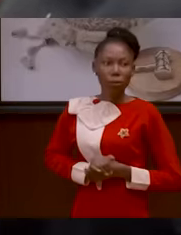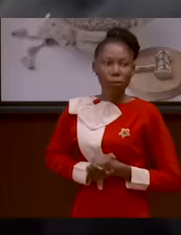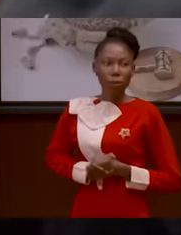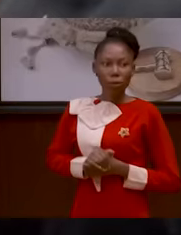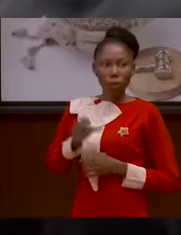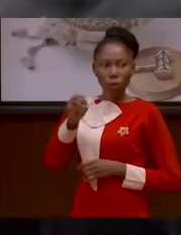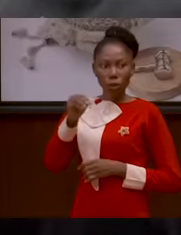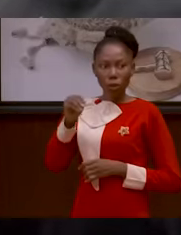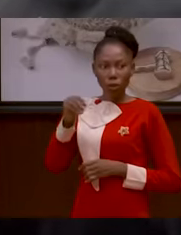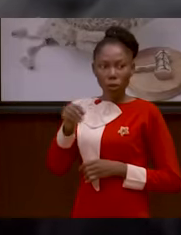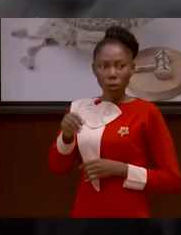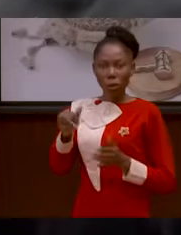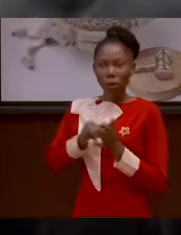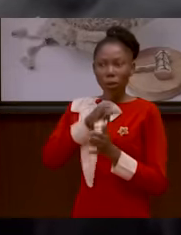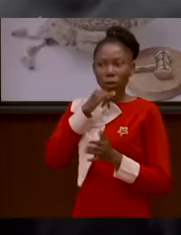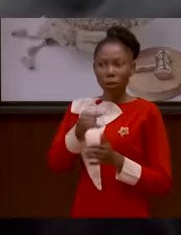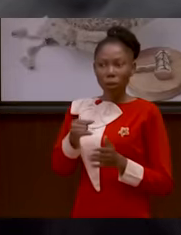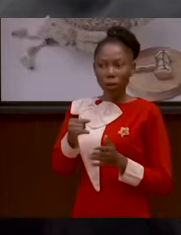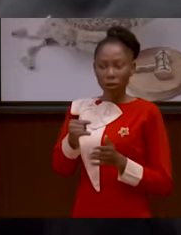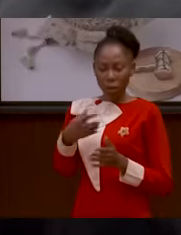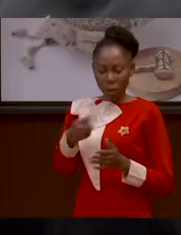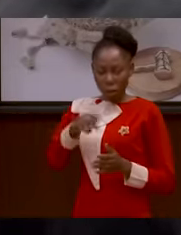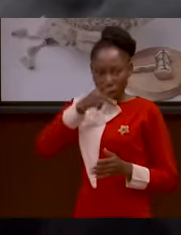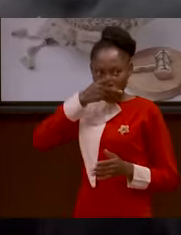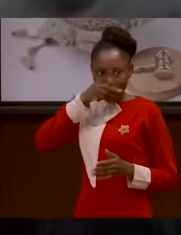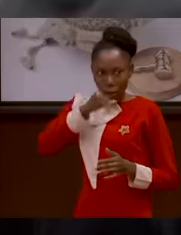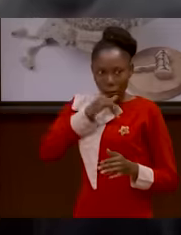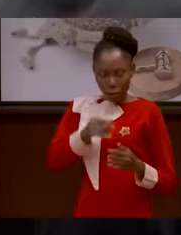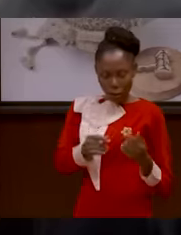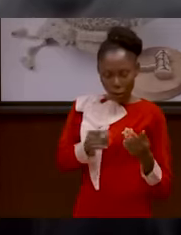So the youngest was like 1 plus when you separated? Yes.